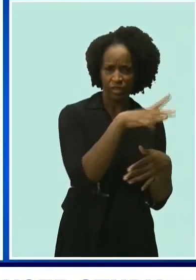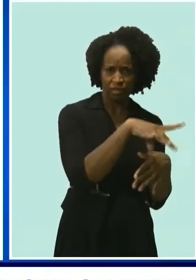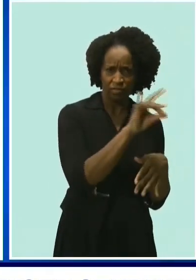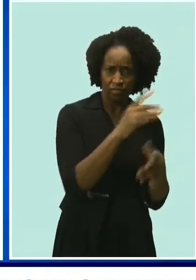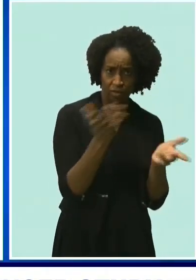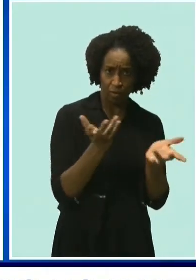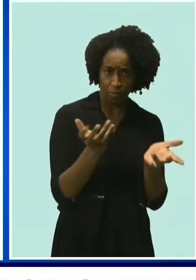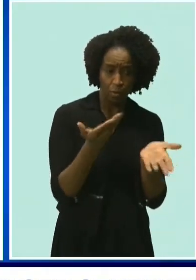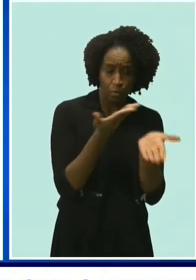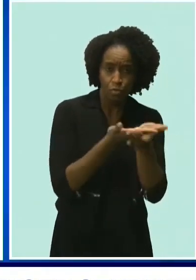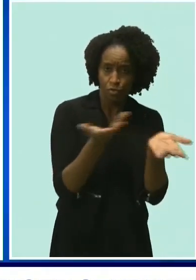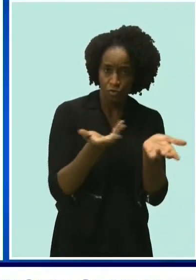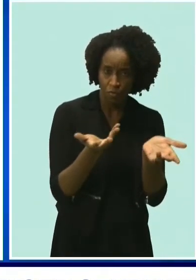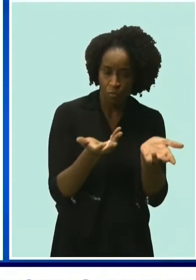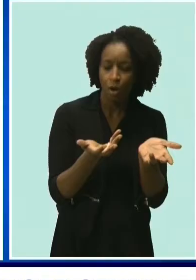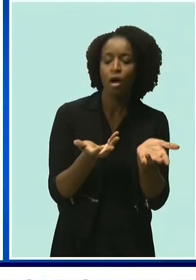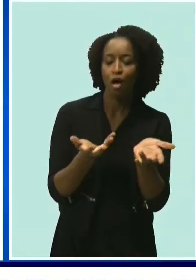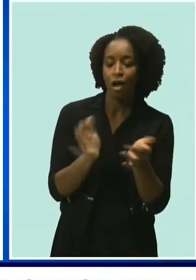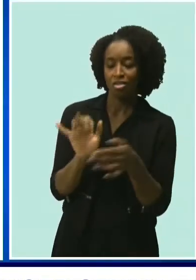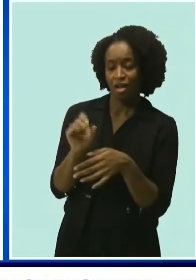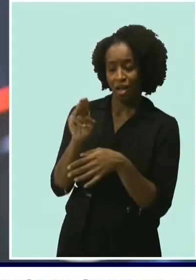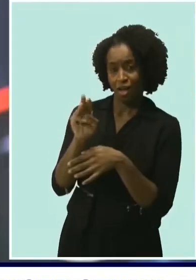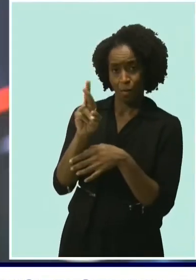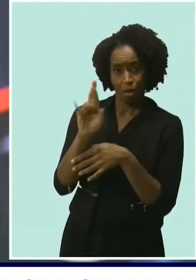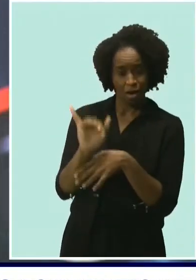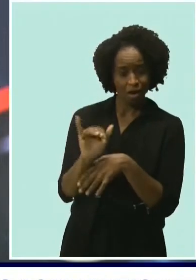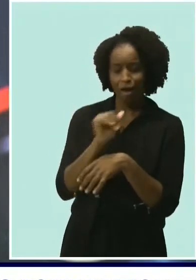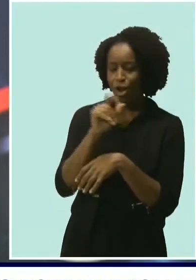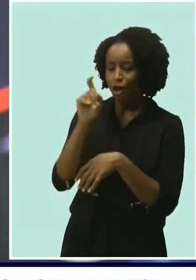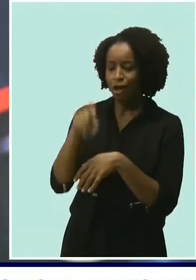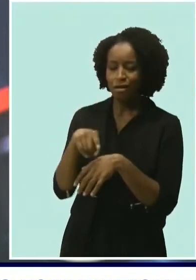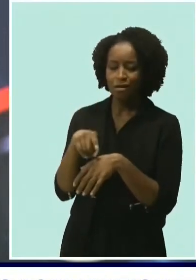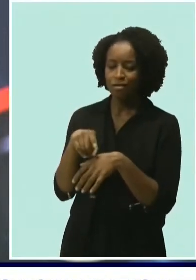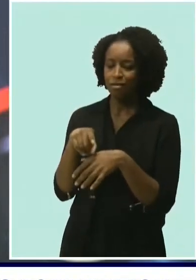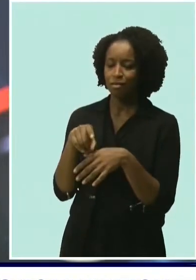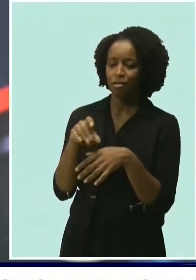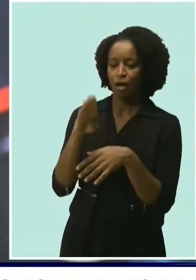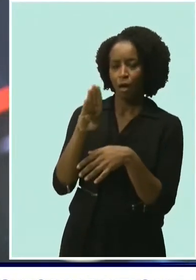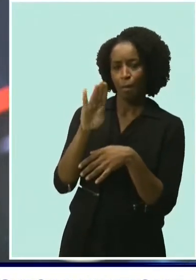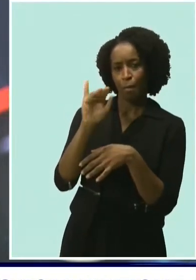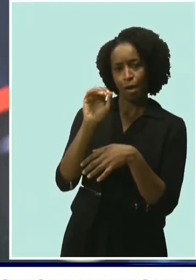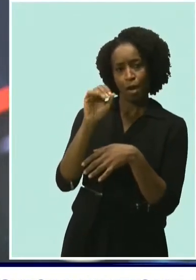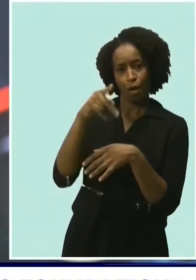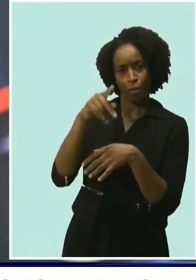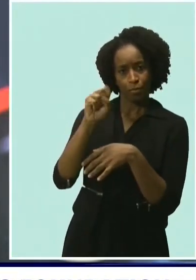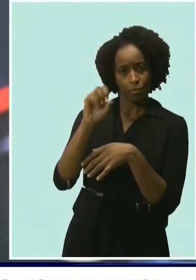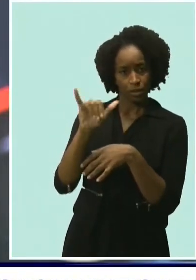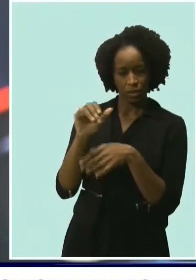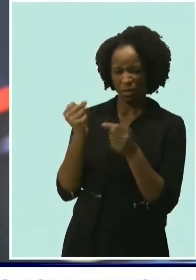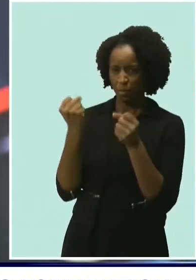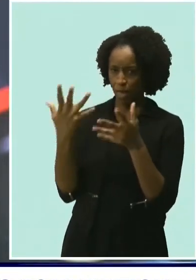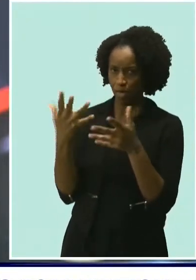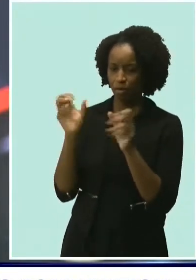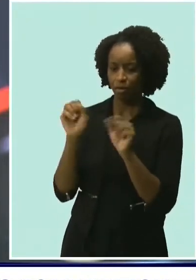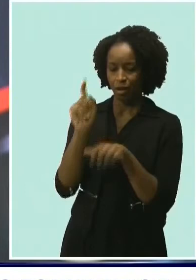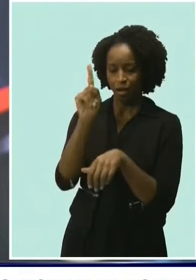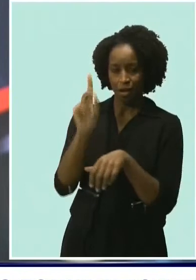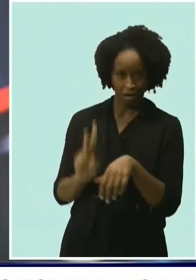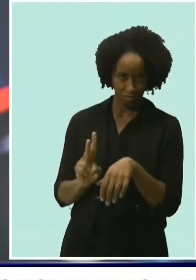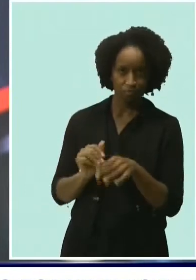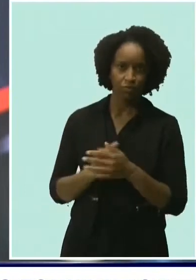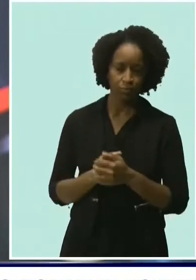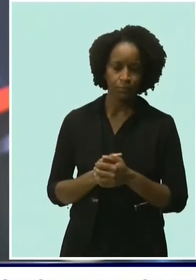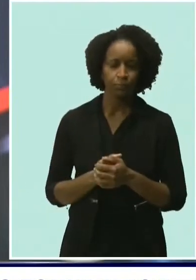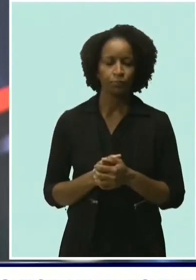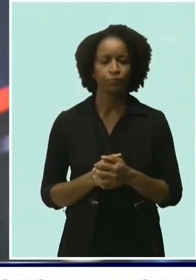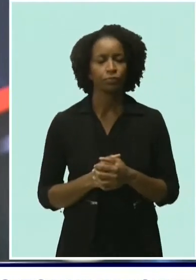actually halve the number of biopsies that are needed. Members of Barbados Association of Retired Persons will benefit from an